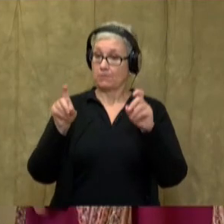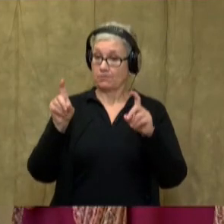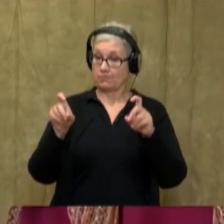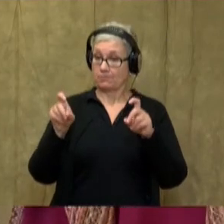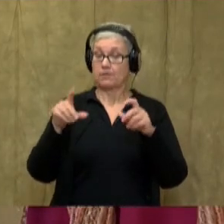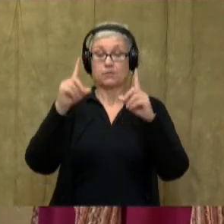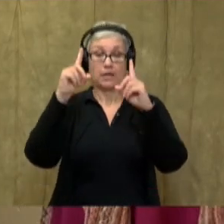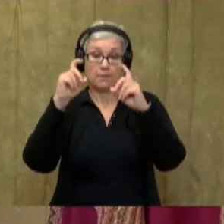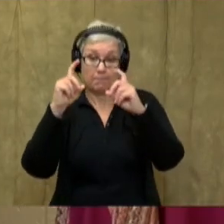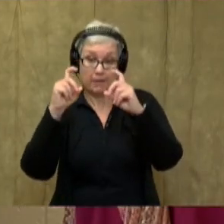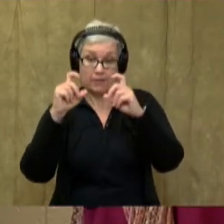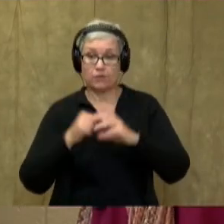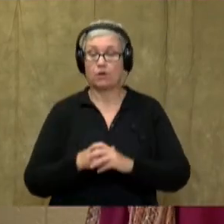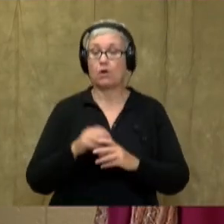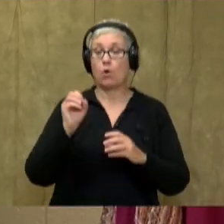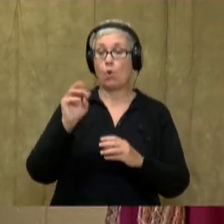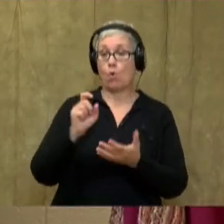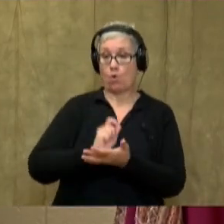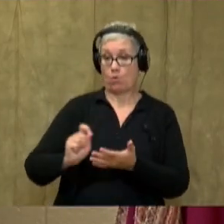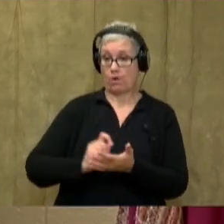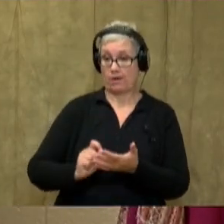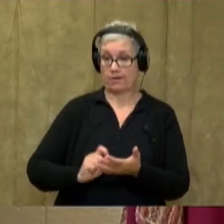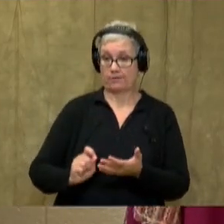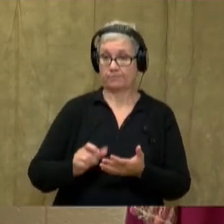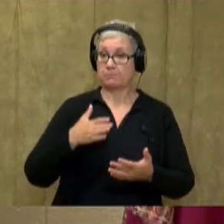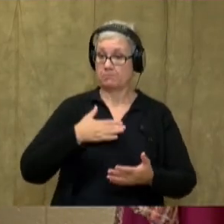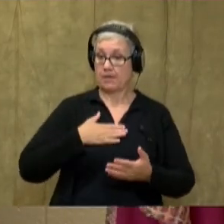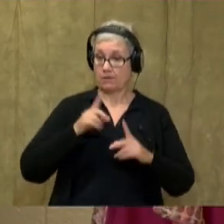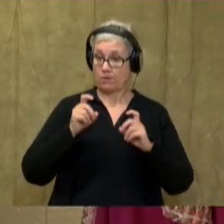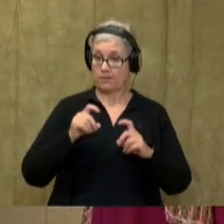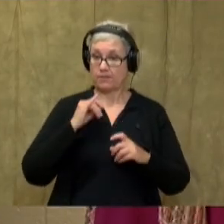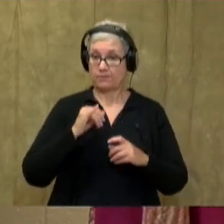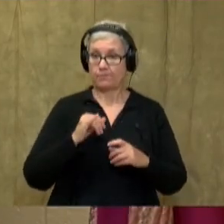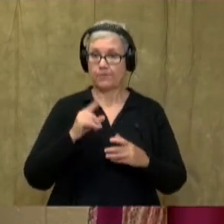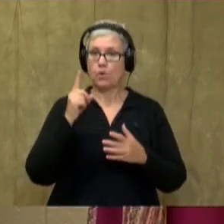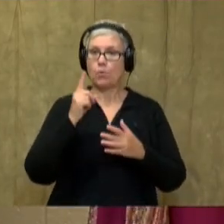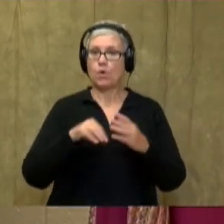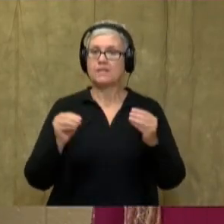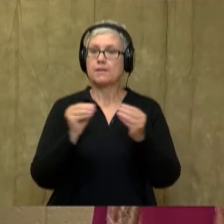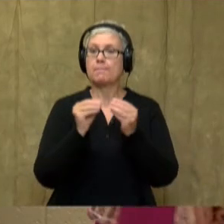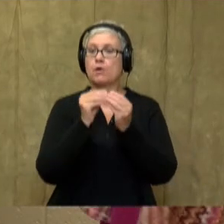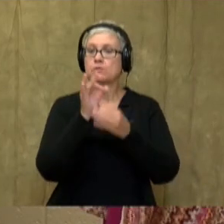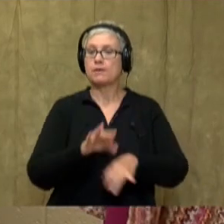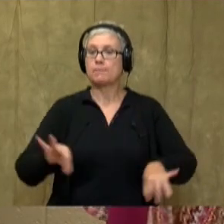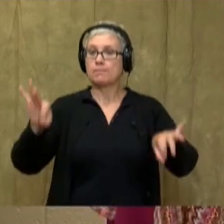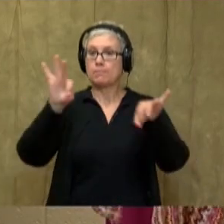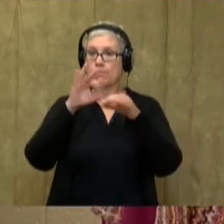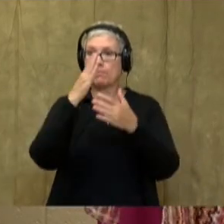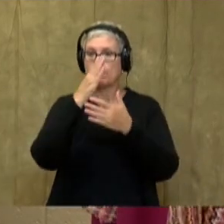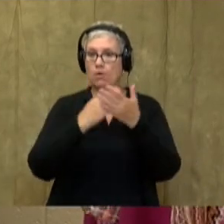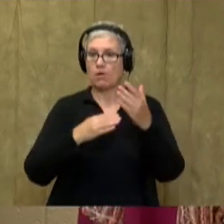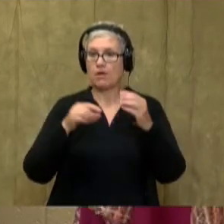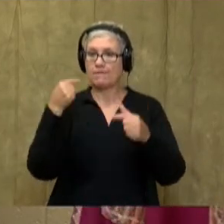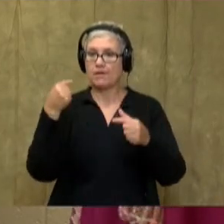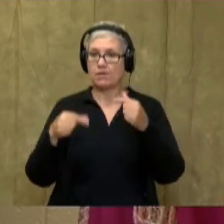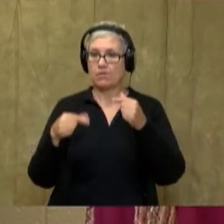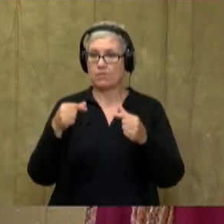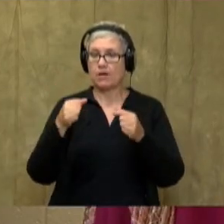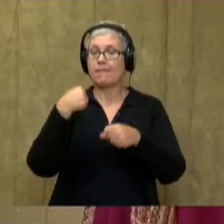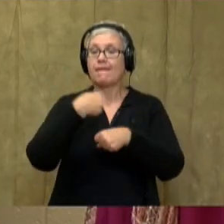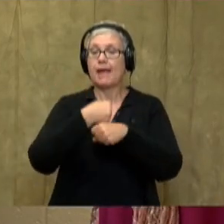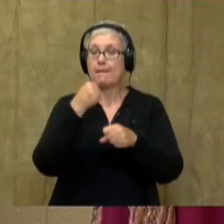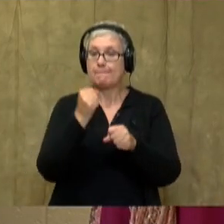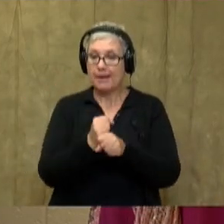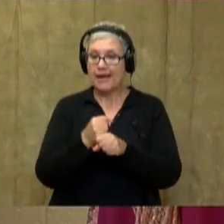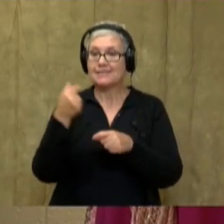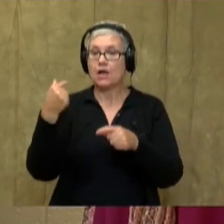take a picture of this or jot it down. My question is, what is the most important part of an argument that makes